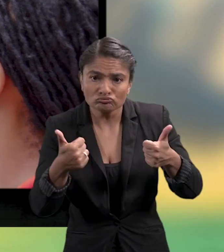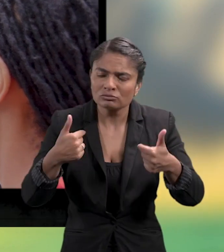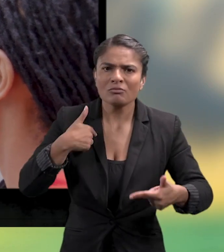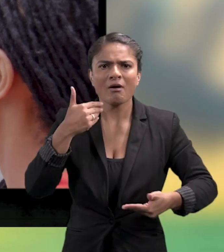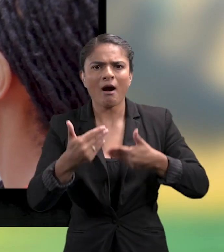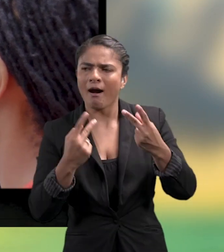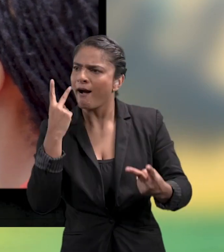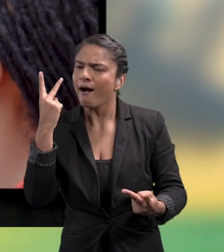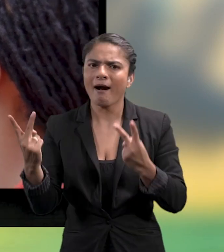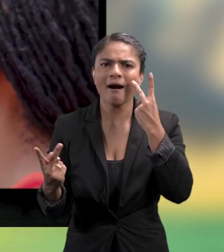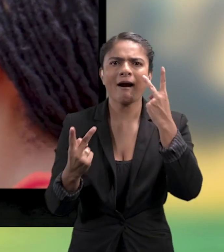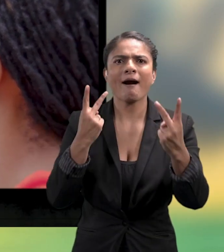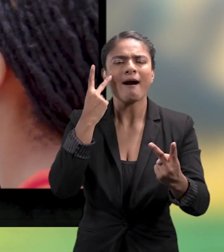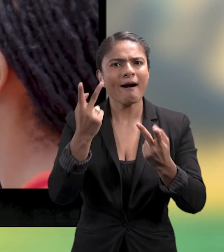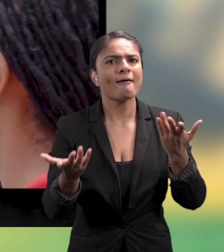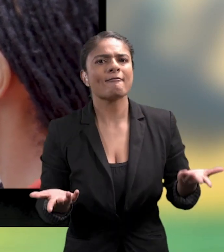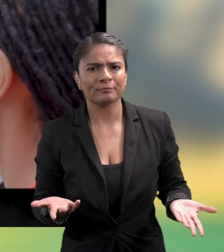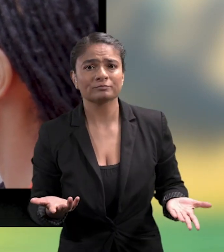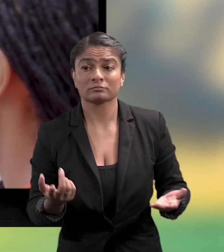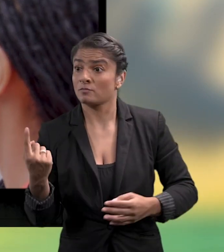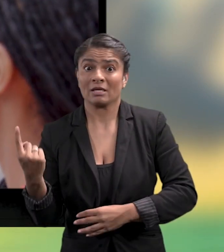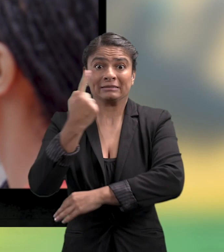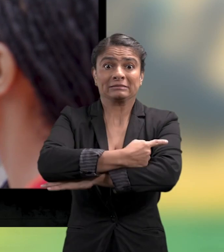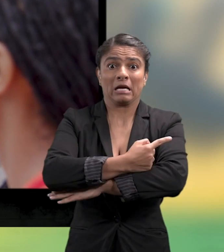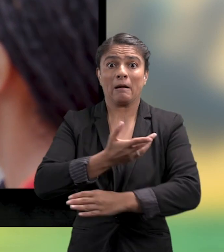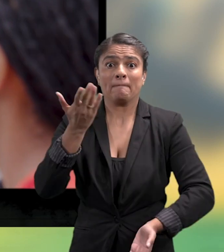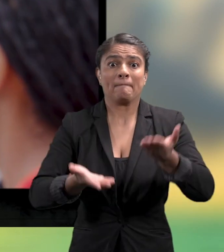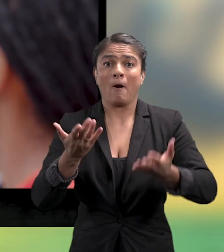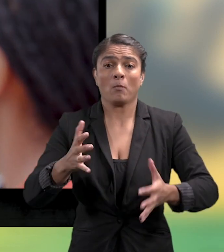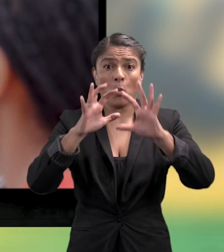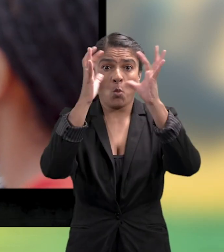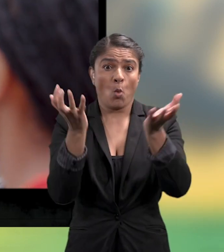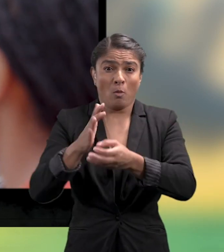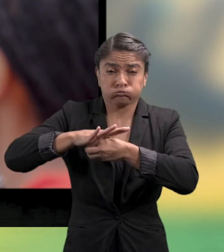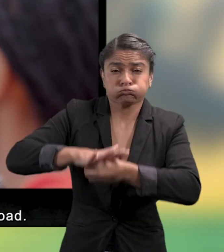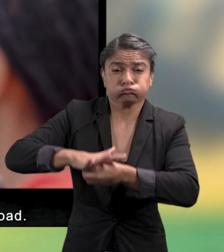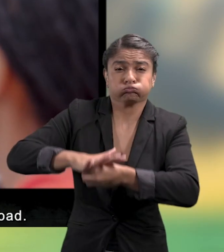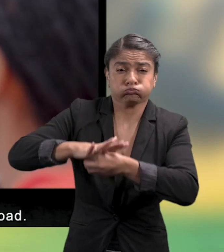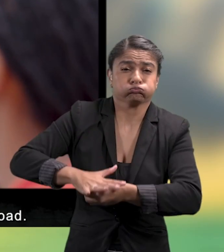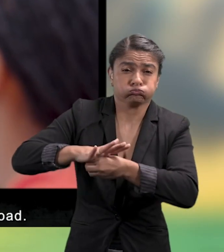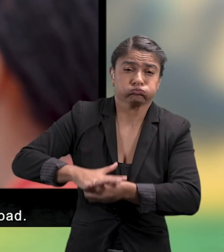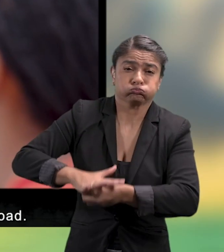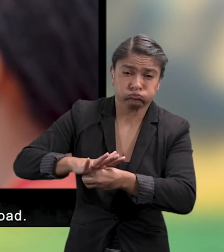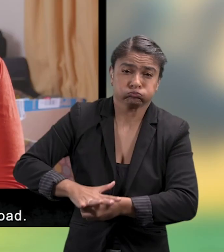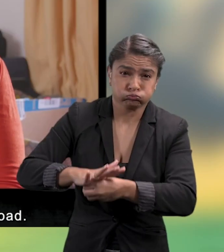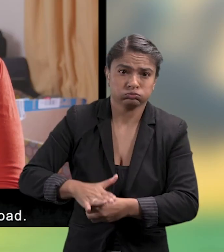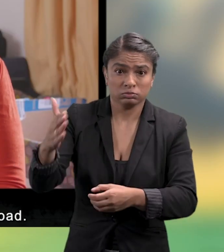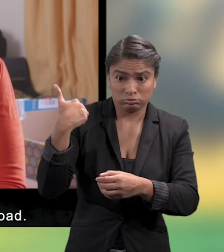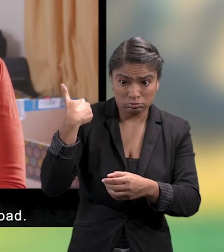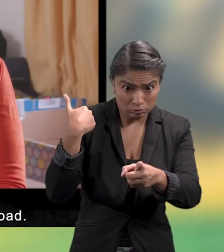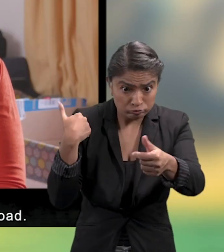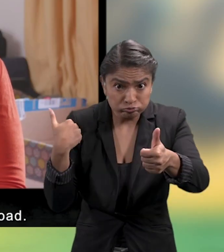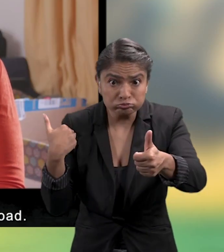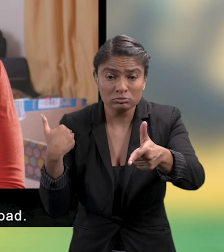na ka dinako we gona le a peak ya mmereko, like there's a lot of work.